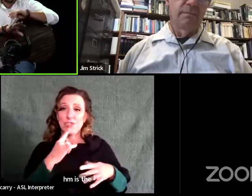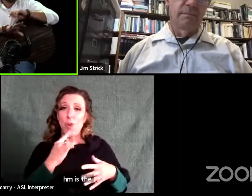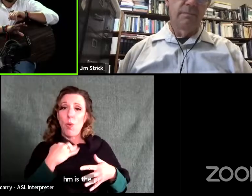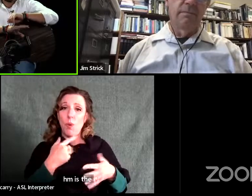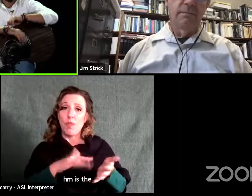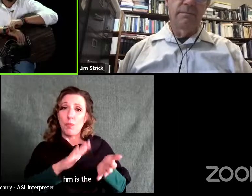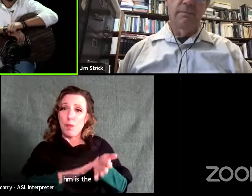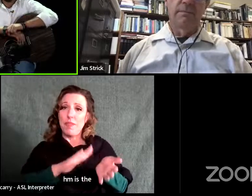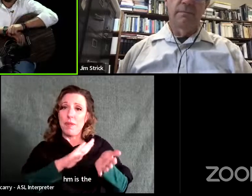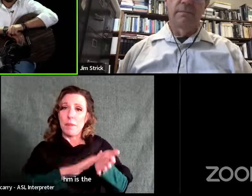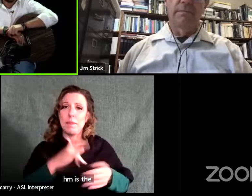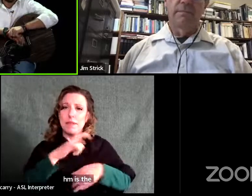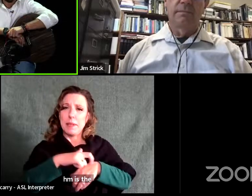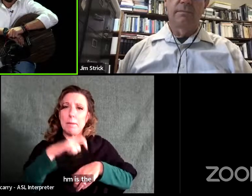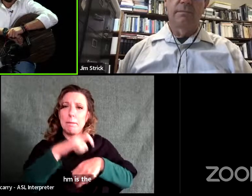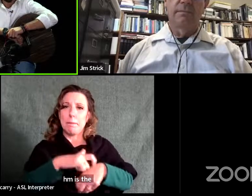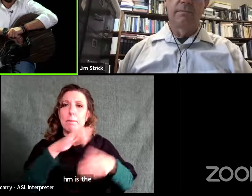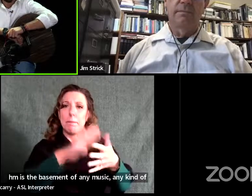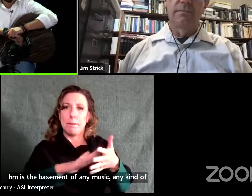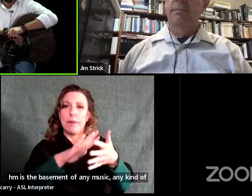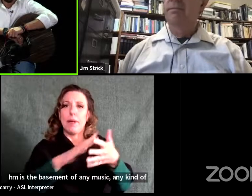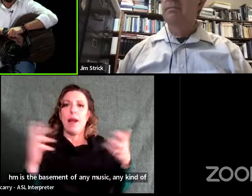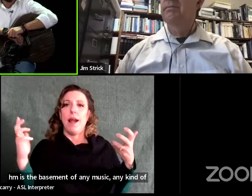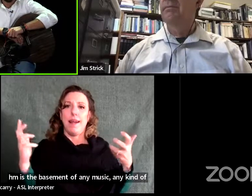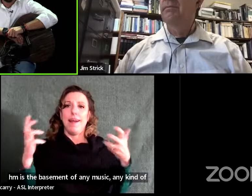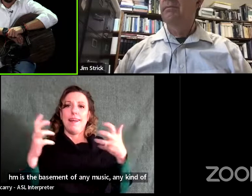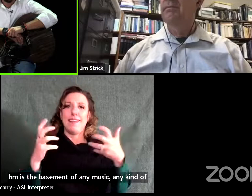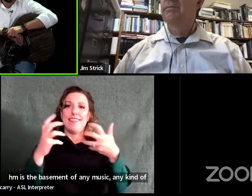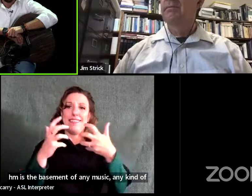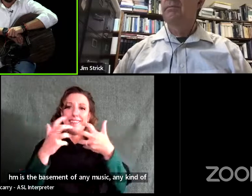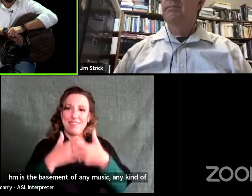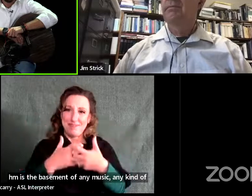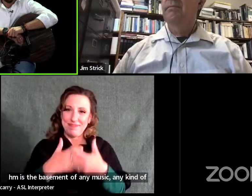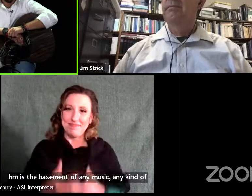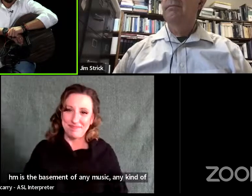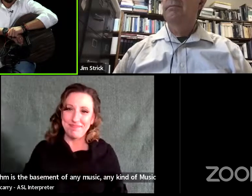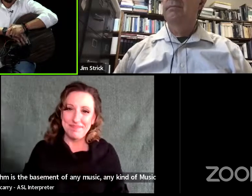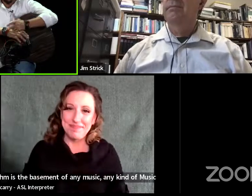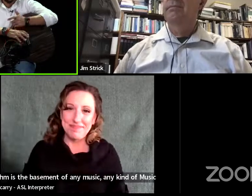any music, any kind of music. So...